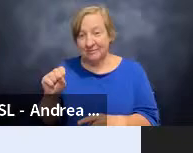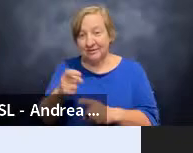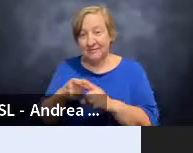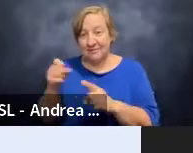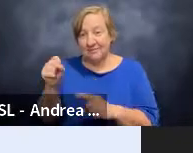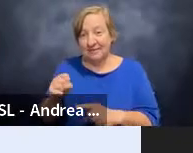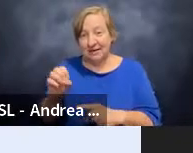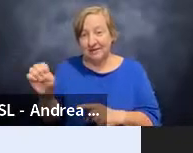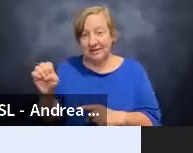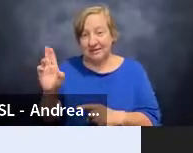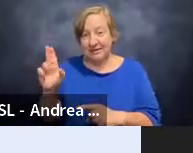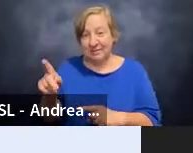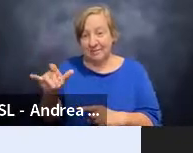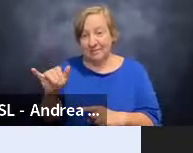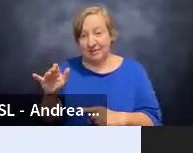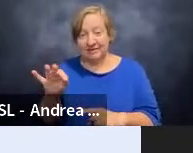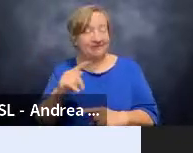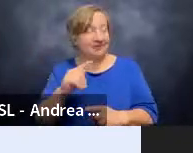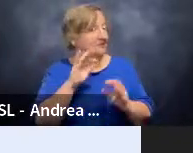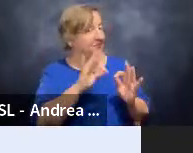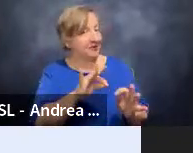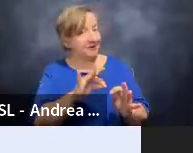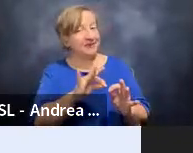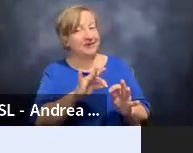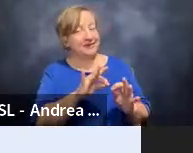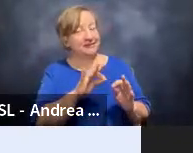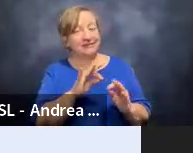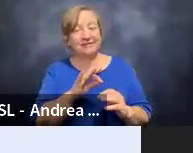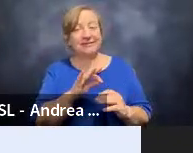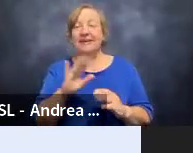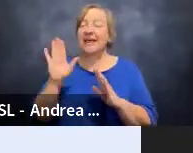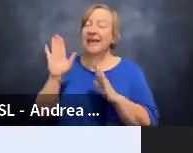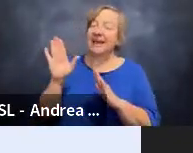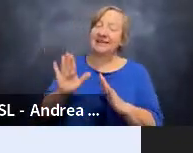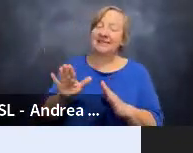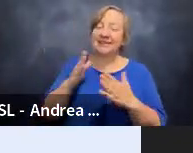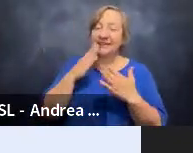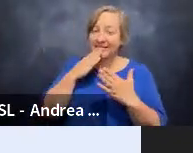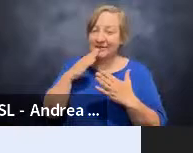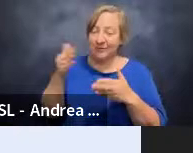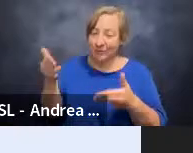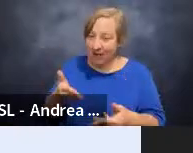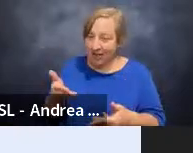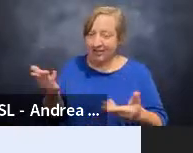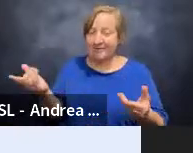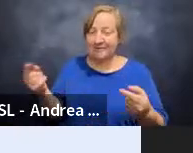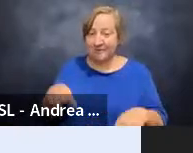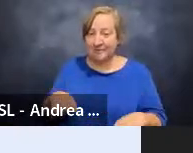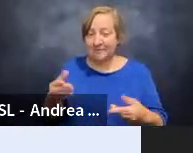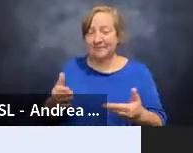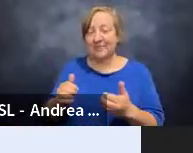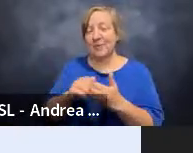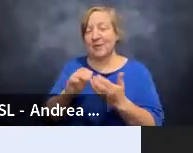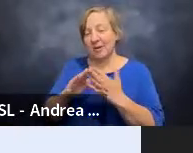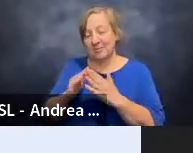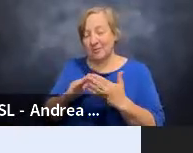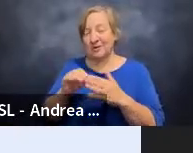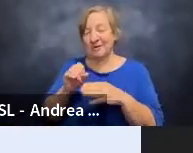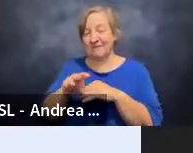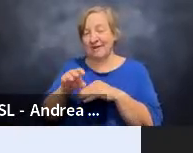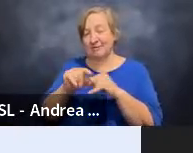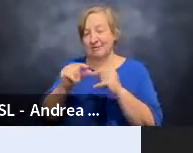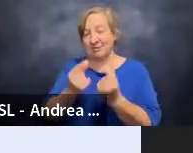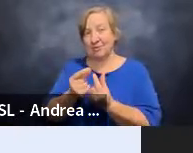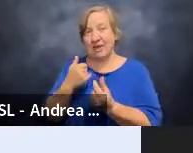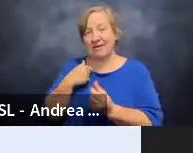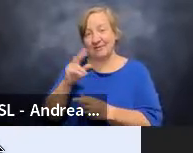Uplift? Yes, Okay. you nailed it. Perfect. Excellent. Well, welcome to the space with our community advisory group. We have about 2